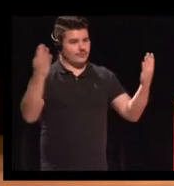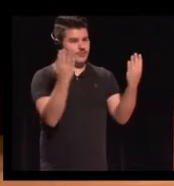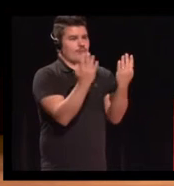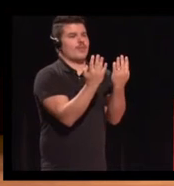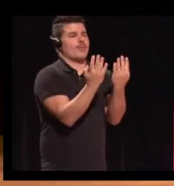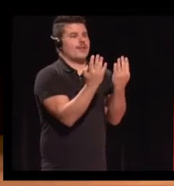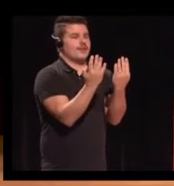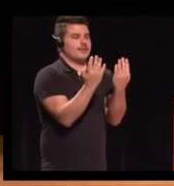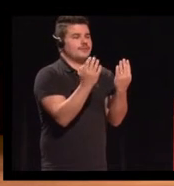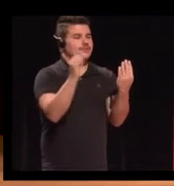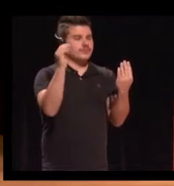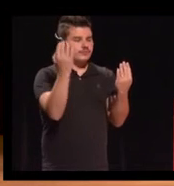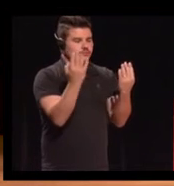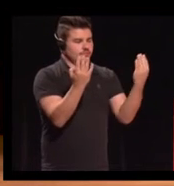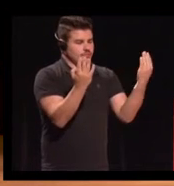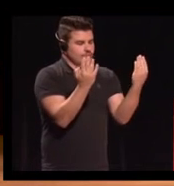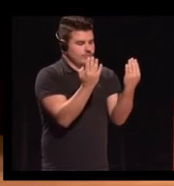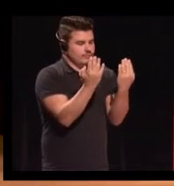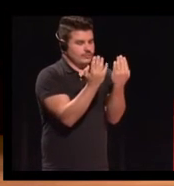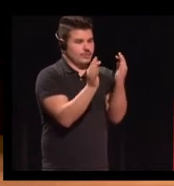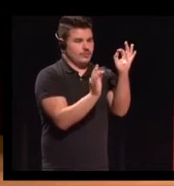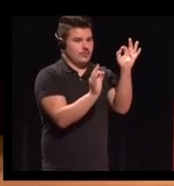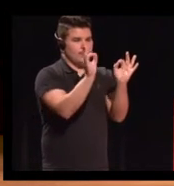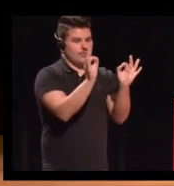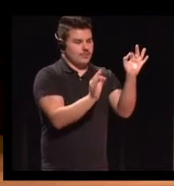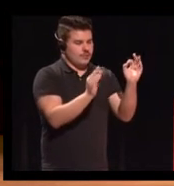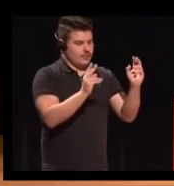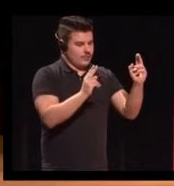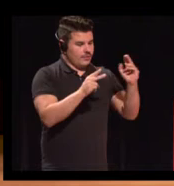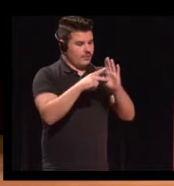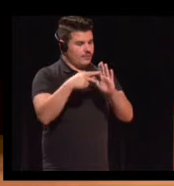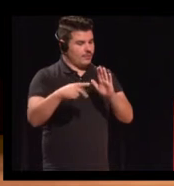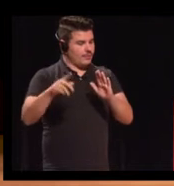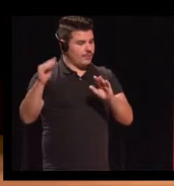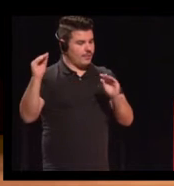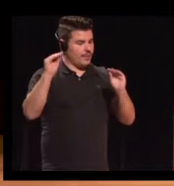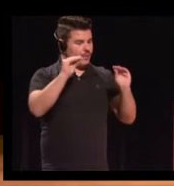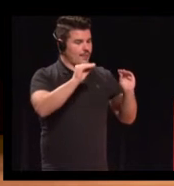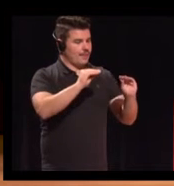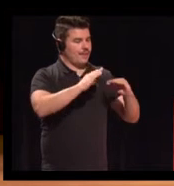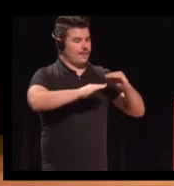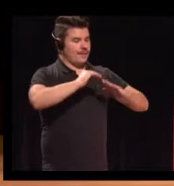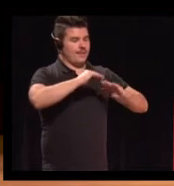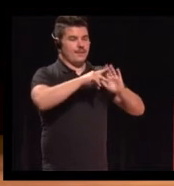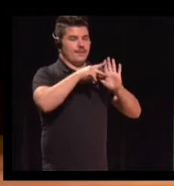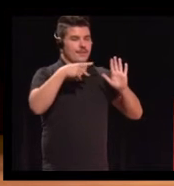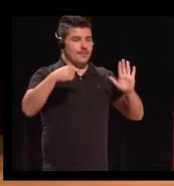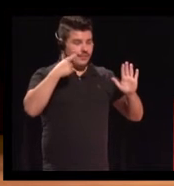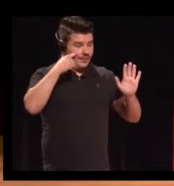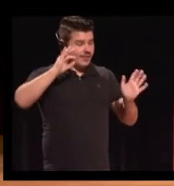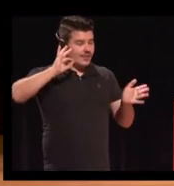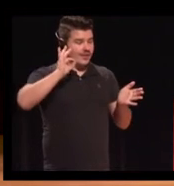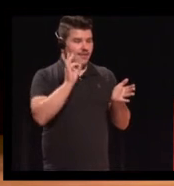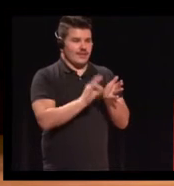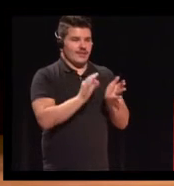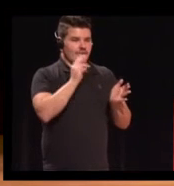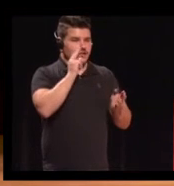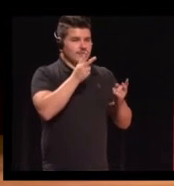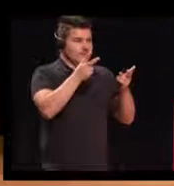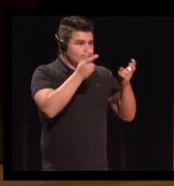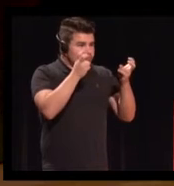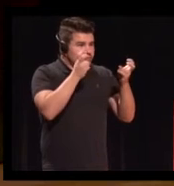digital radioscopy of the painting, to actually unveil the mystery of the Mona